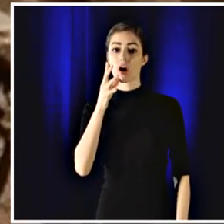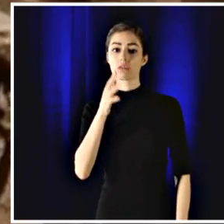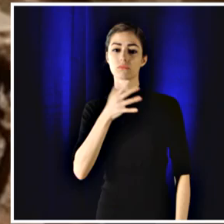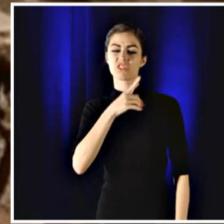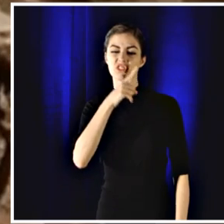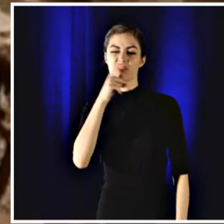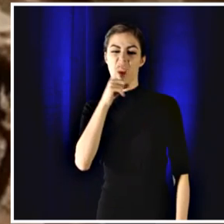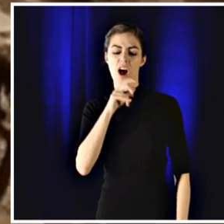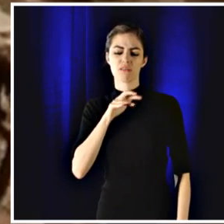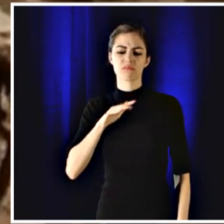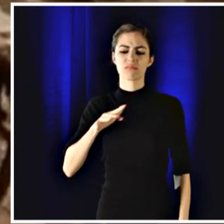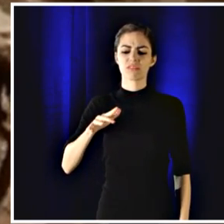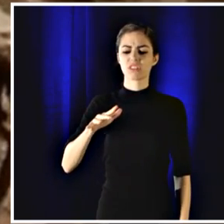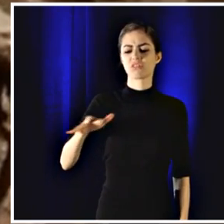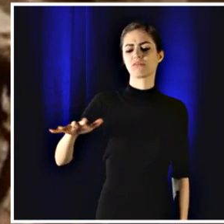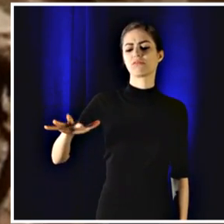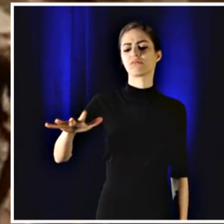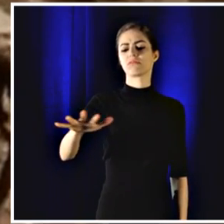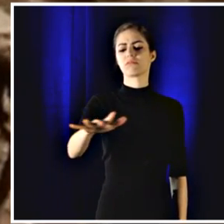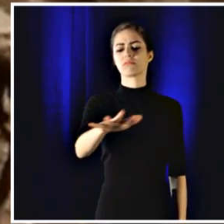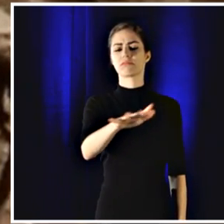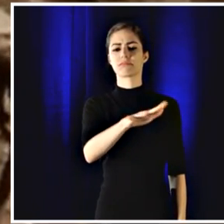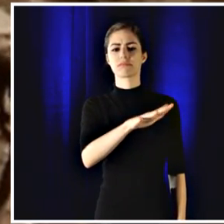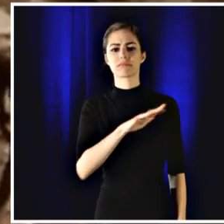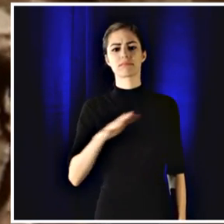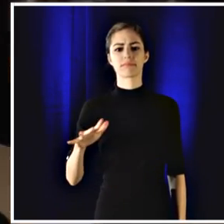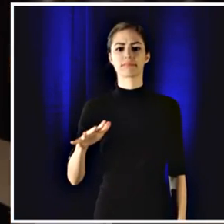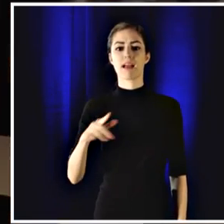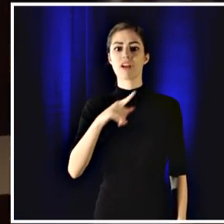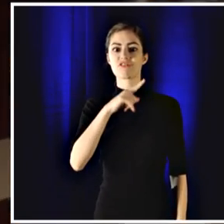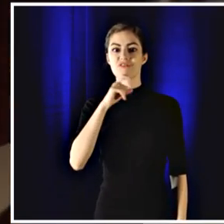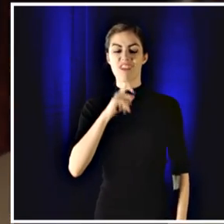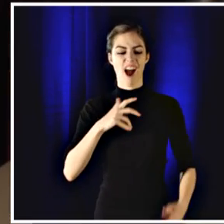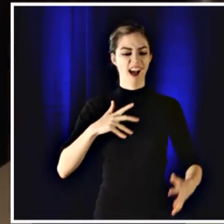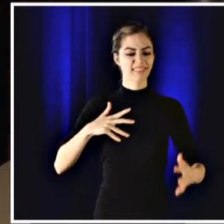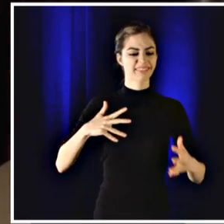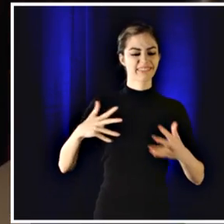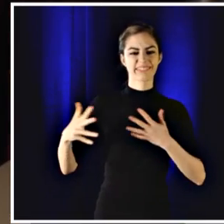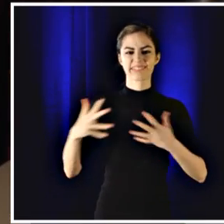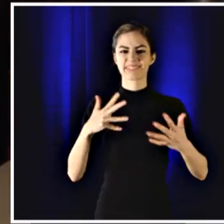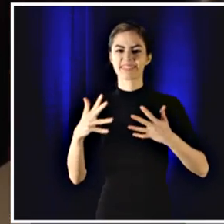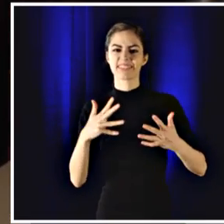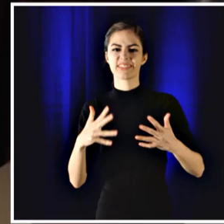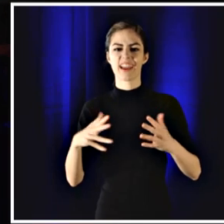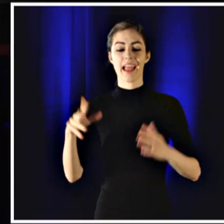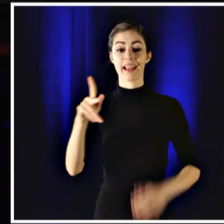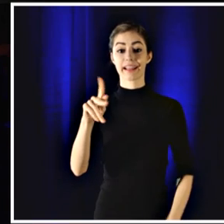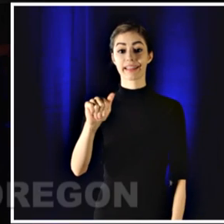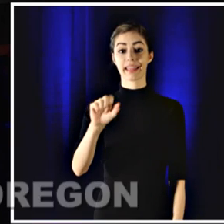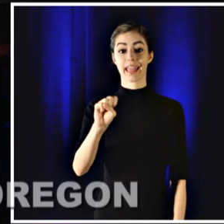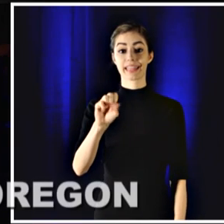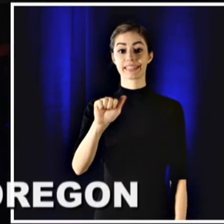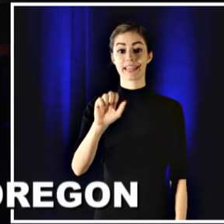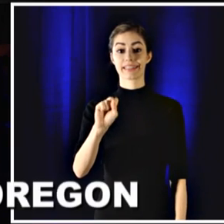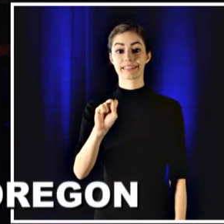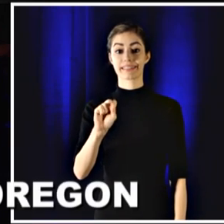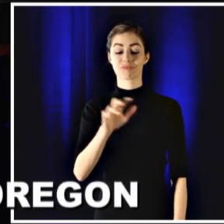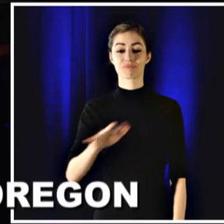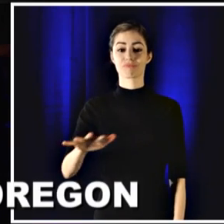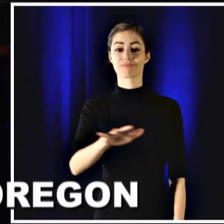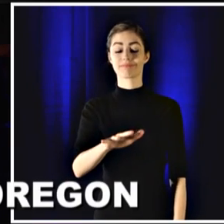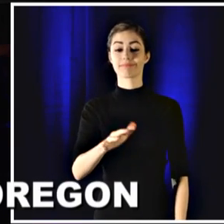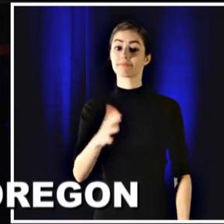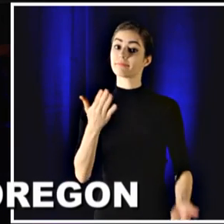dusty Kansas landscape. You may have heard of her. She's the one who lives with her Aunt Em and Uncle Henry. And living